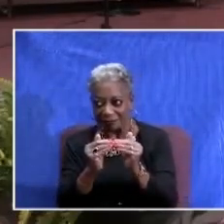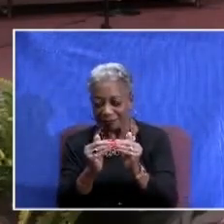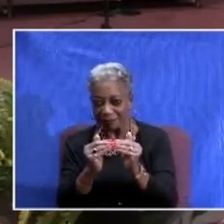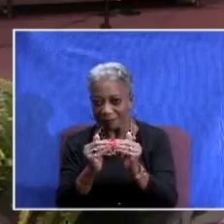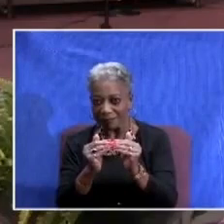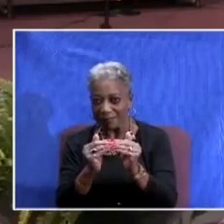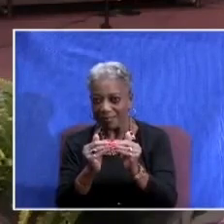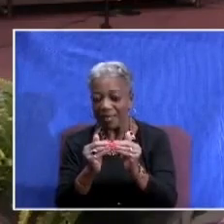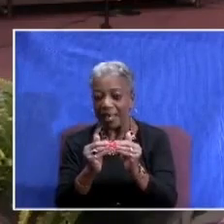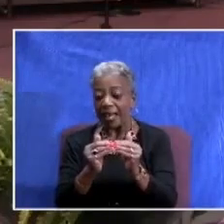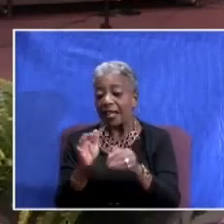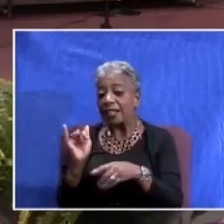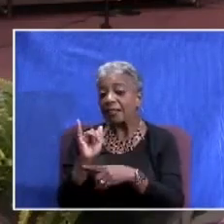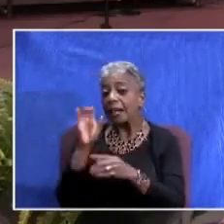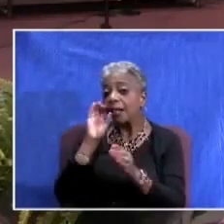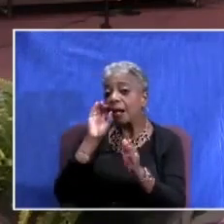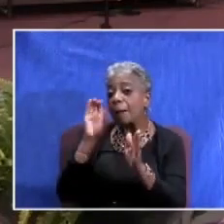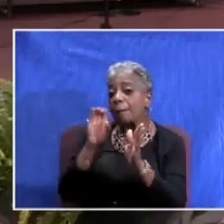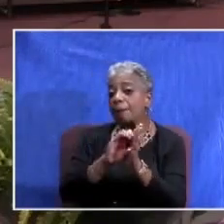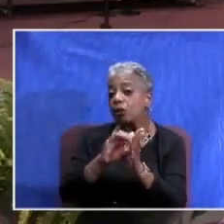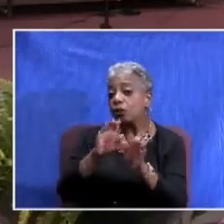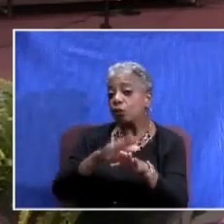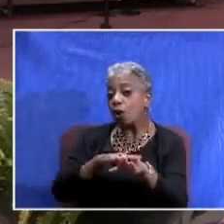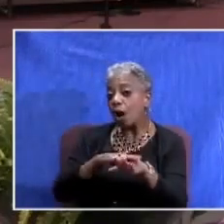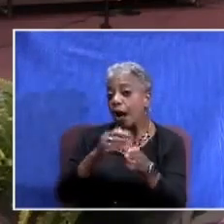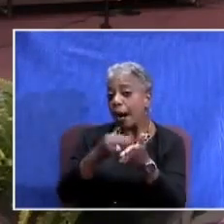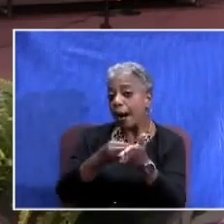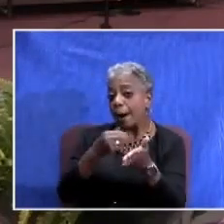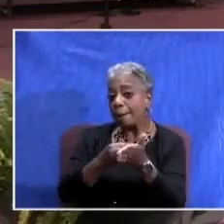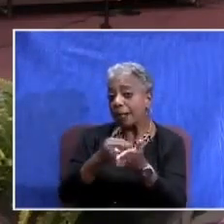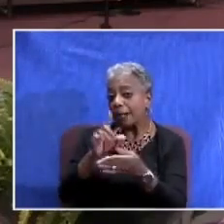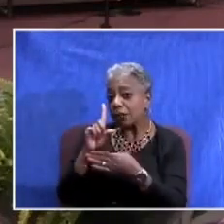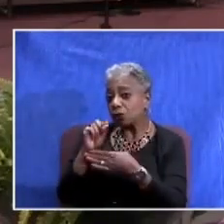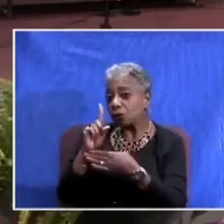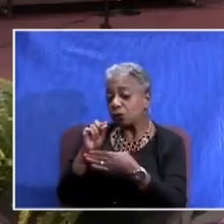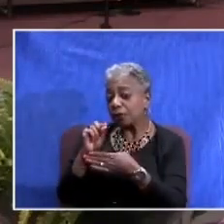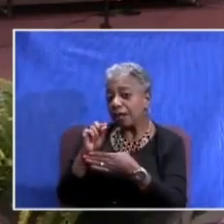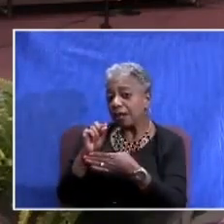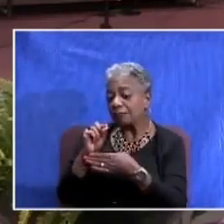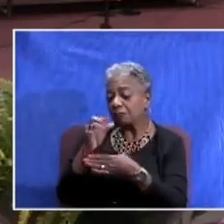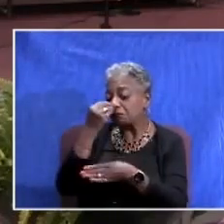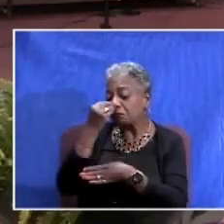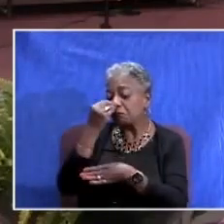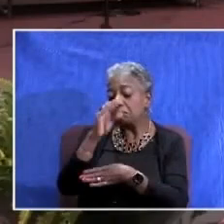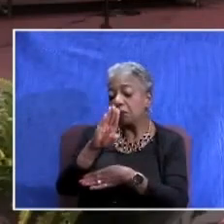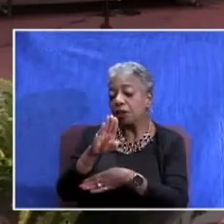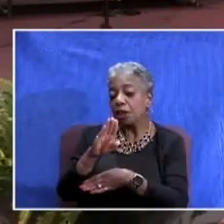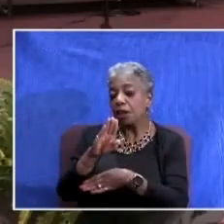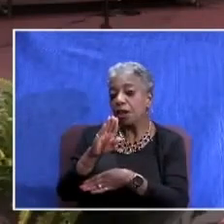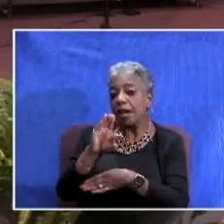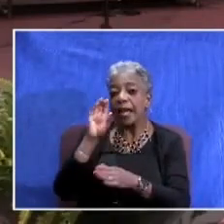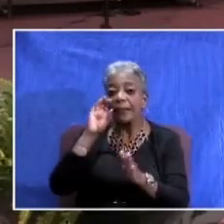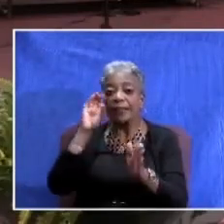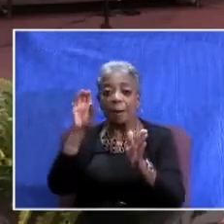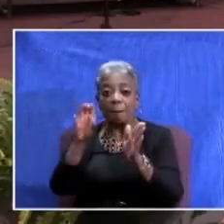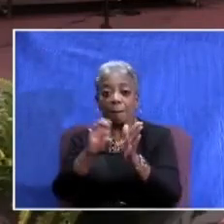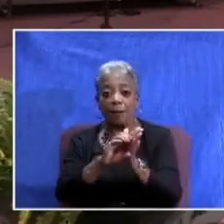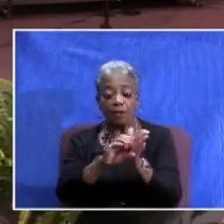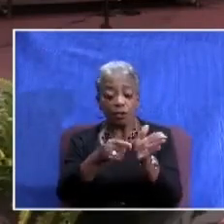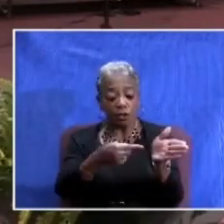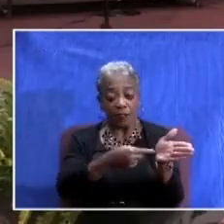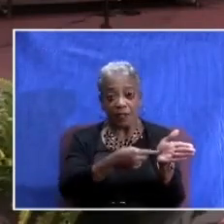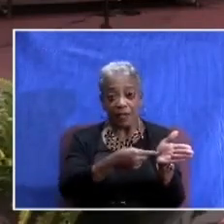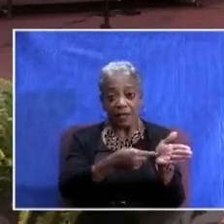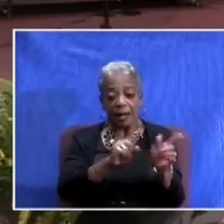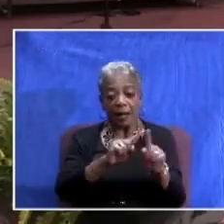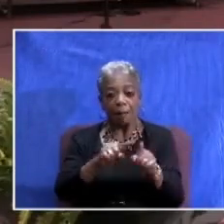picture on a $20 bill. I don't care who you put. Put the